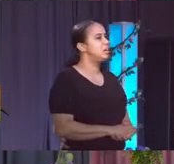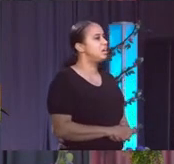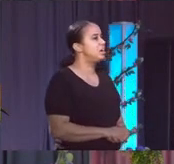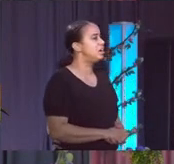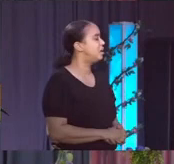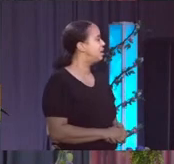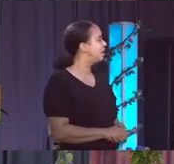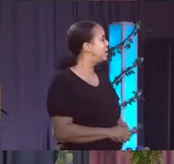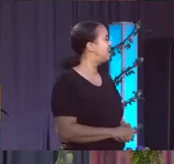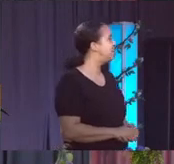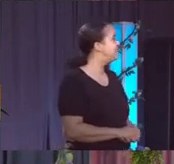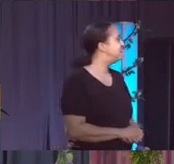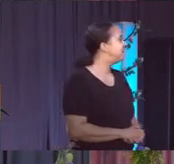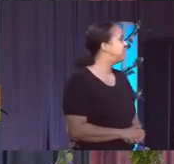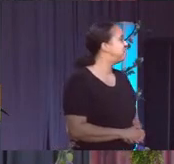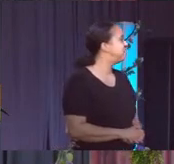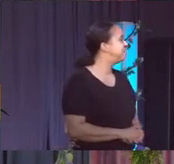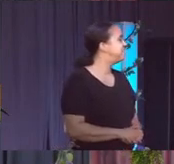Thank you.